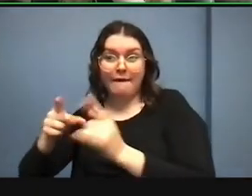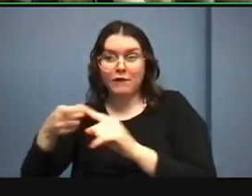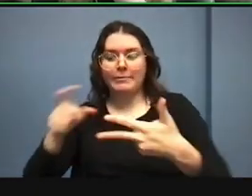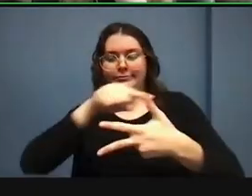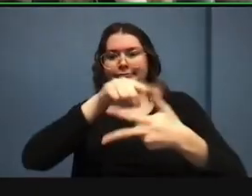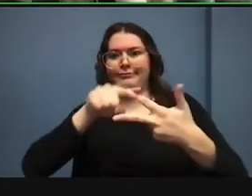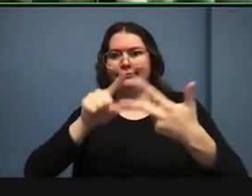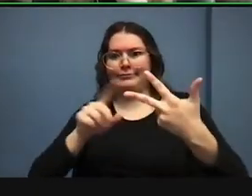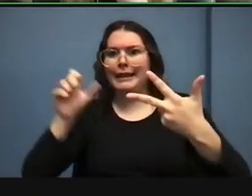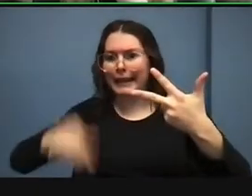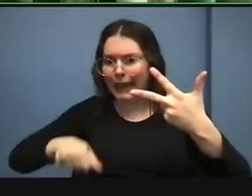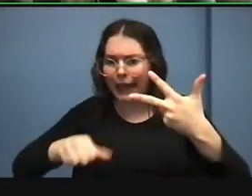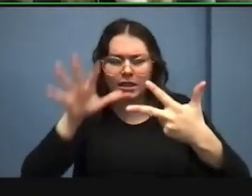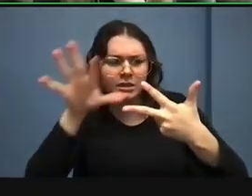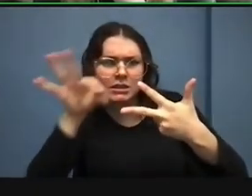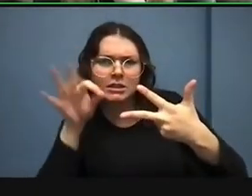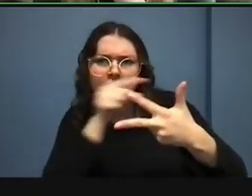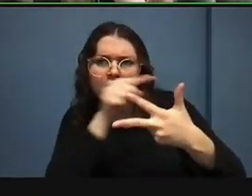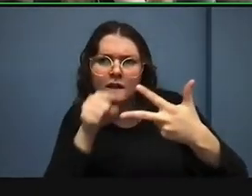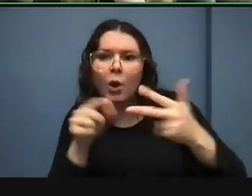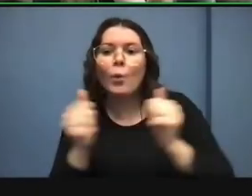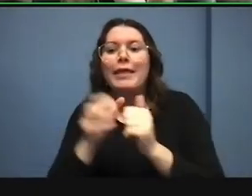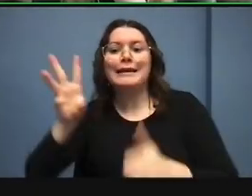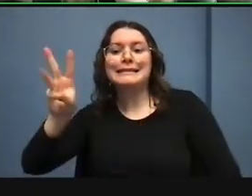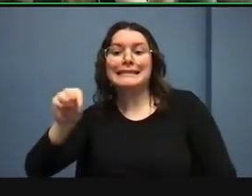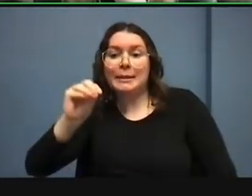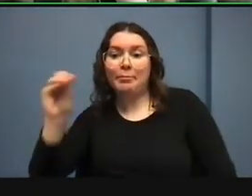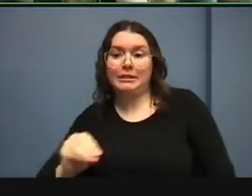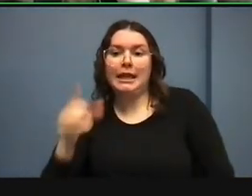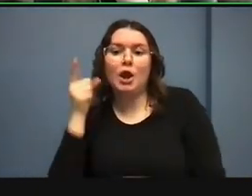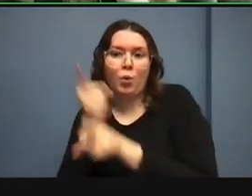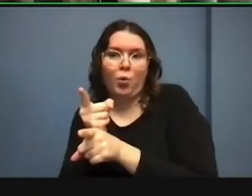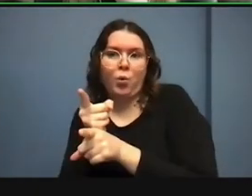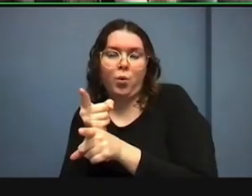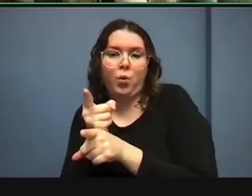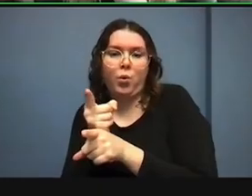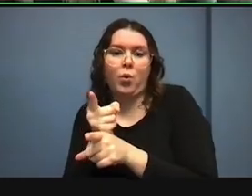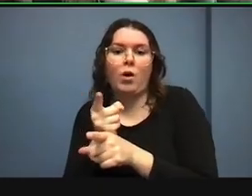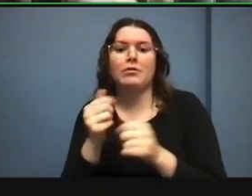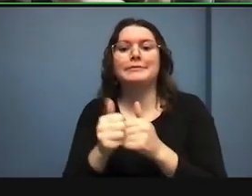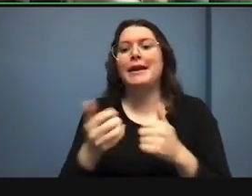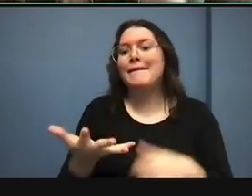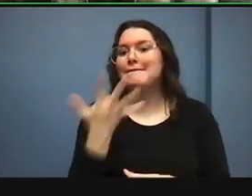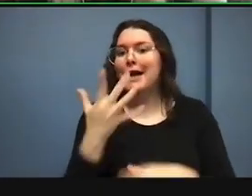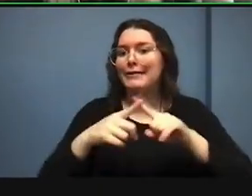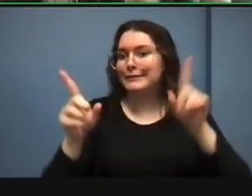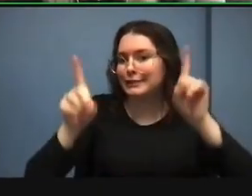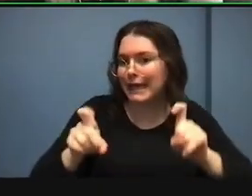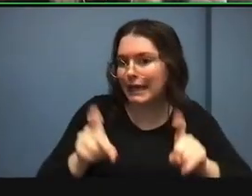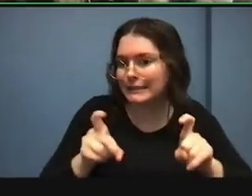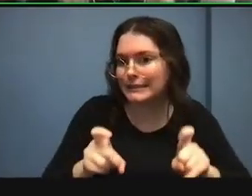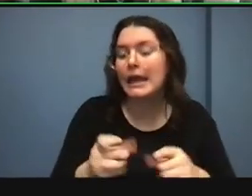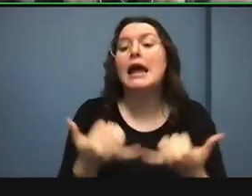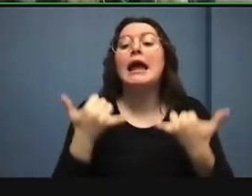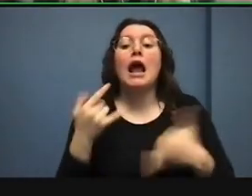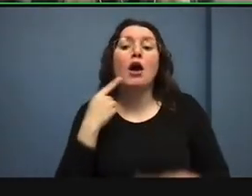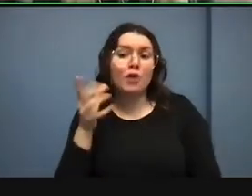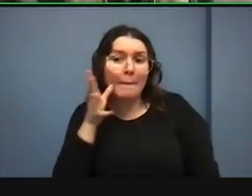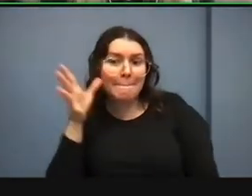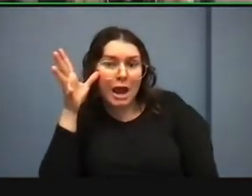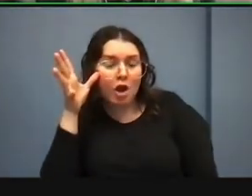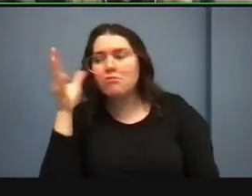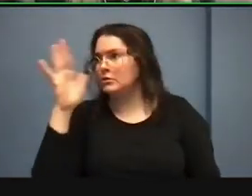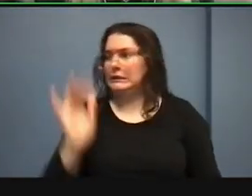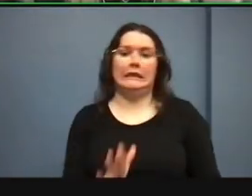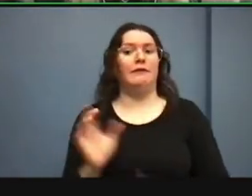of 3 with 60% accuracy across 5 trials. Now, if you are a parent and you've never been in